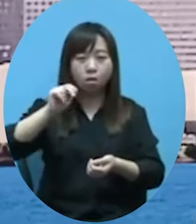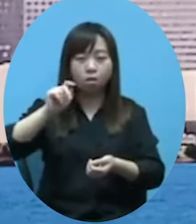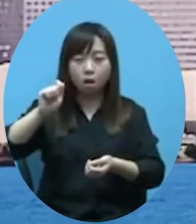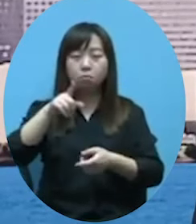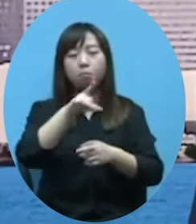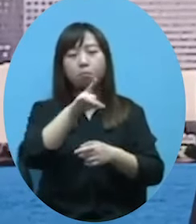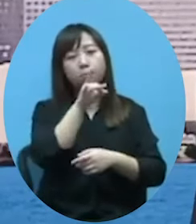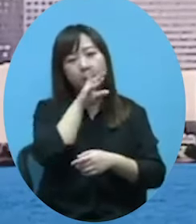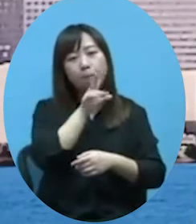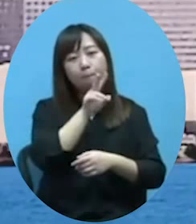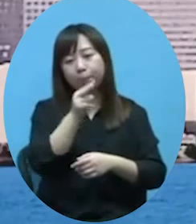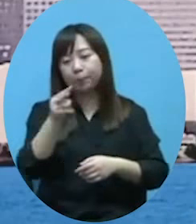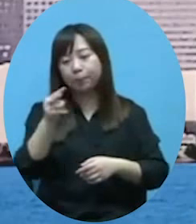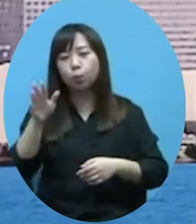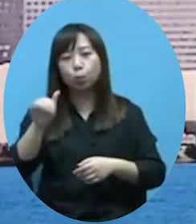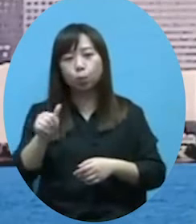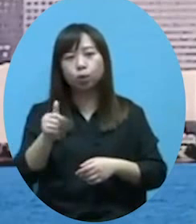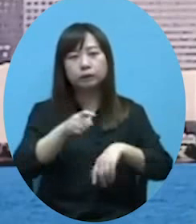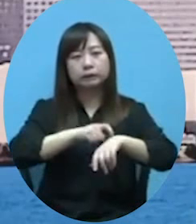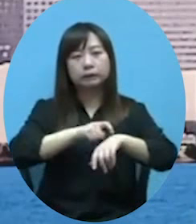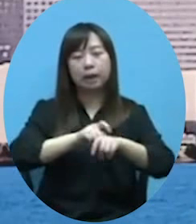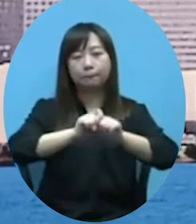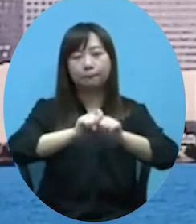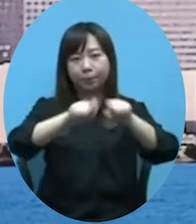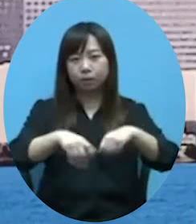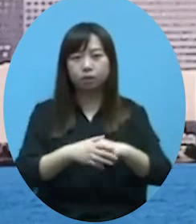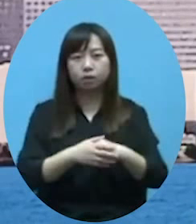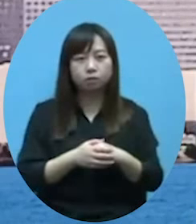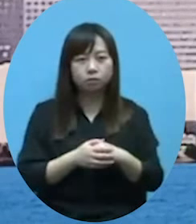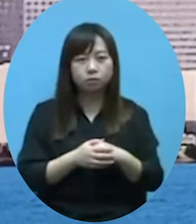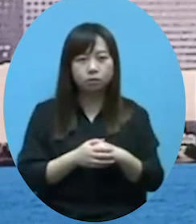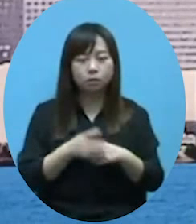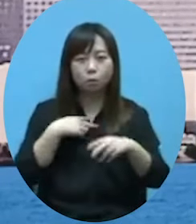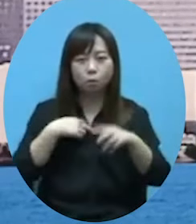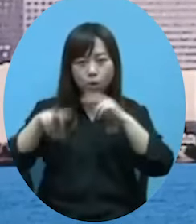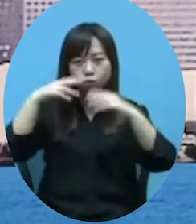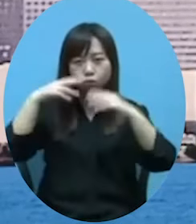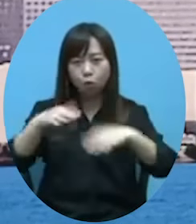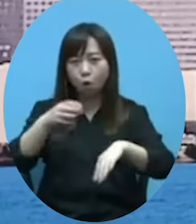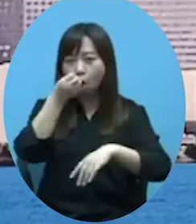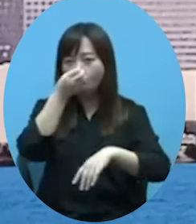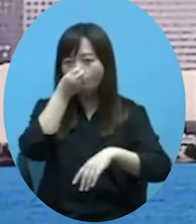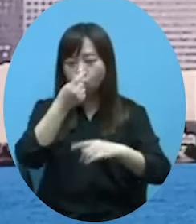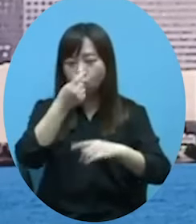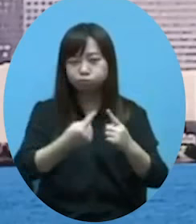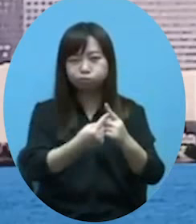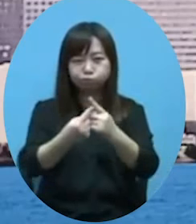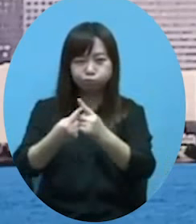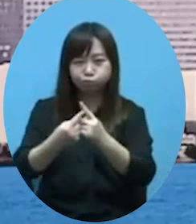hong konghong kong youth public healthschoolhavethey need todo a